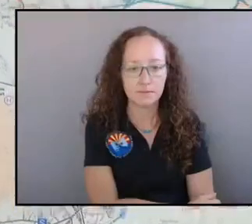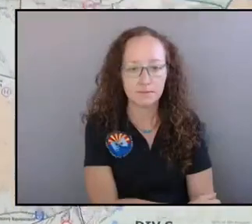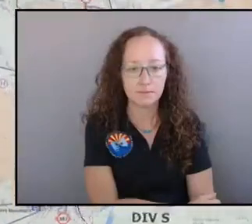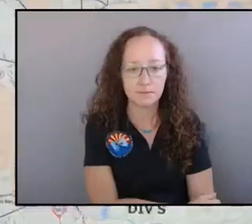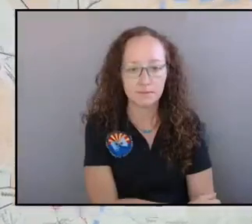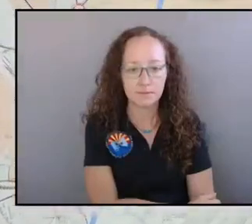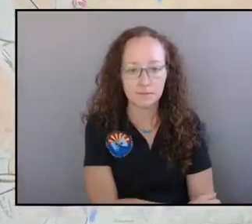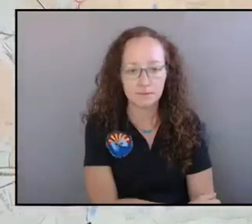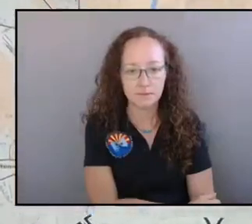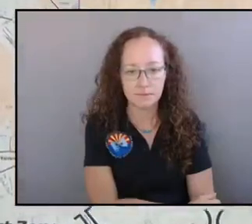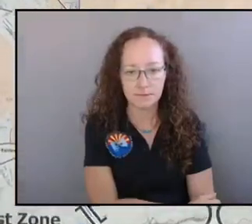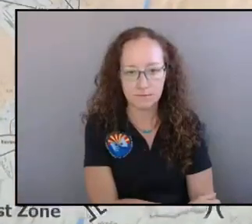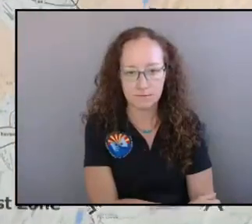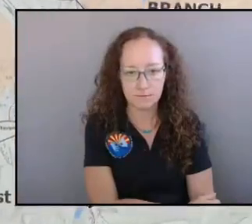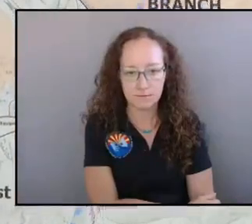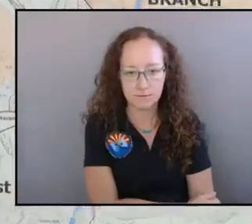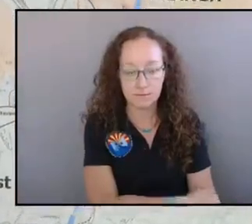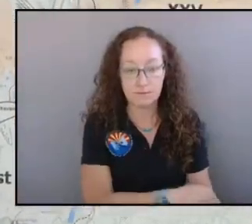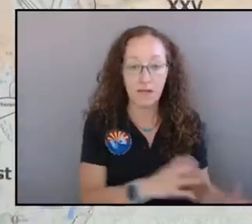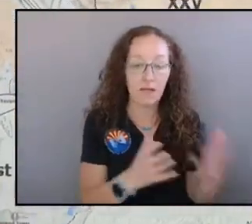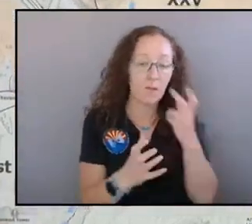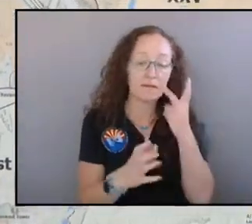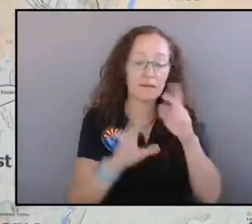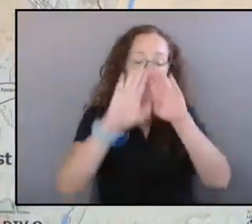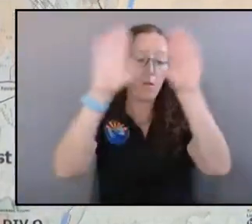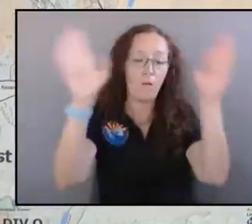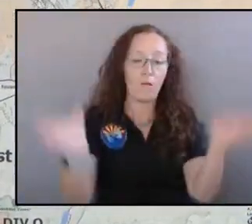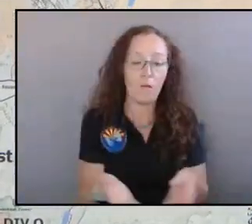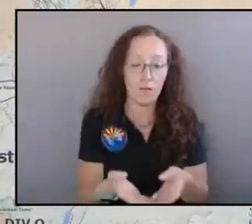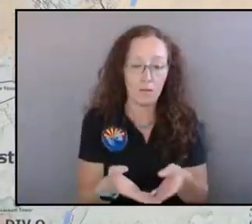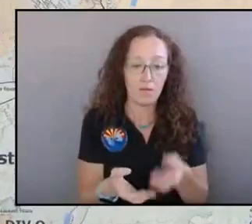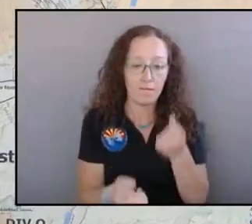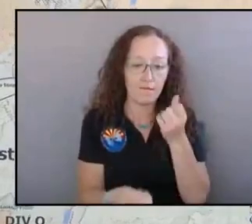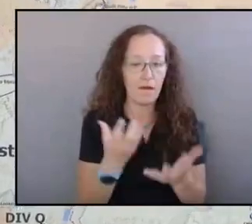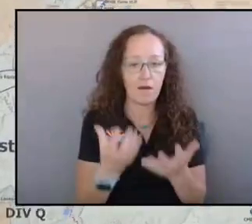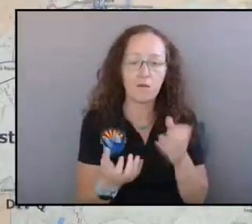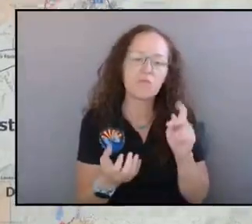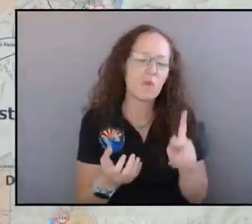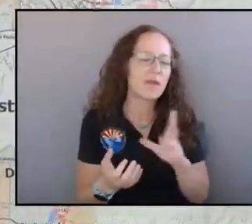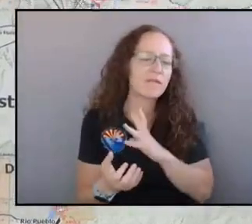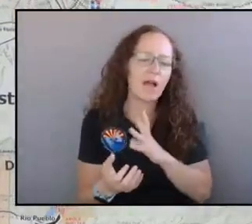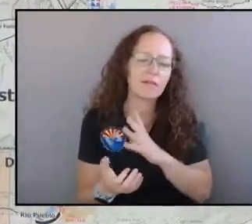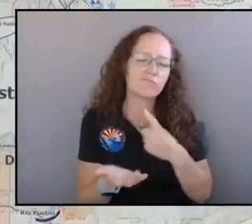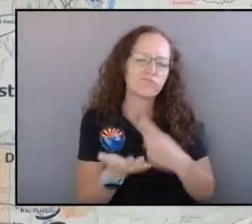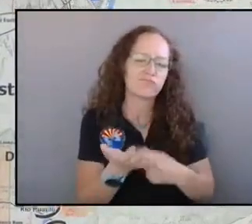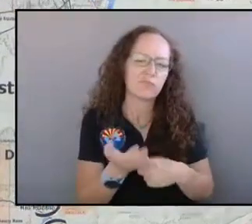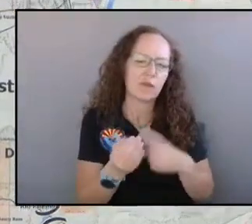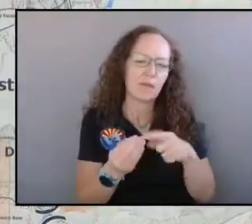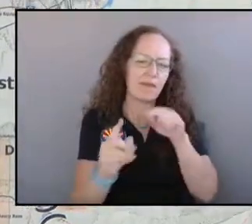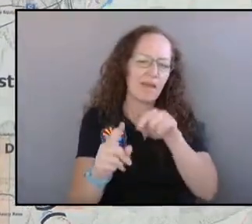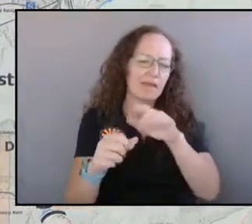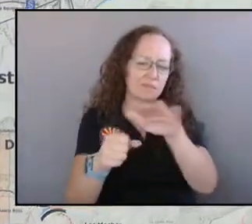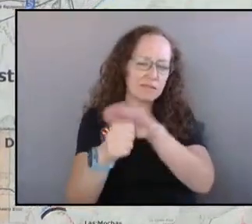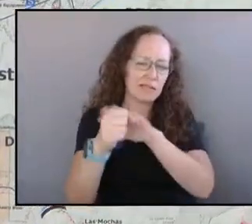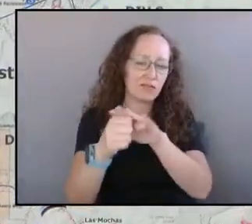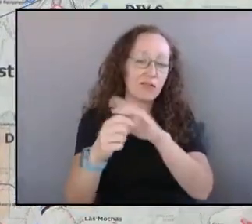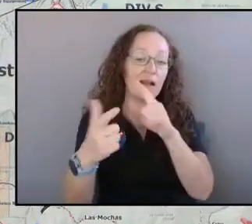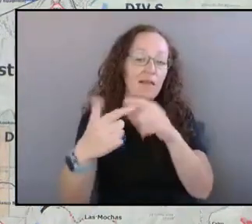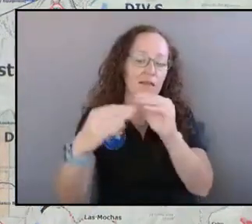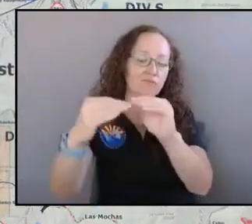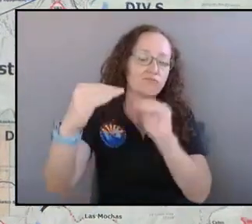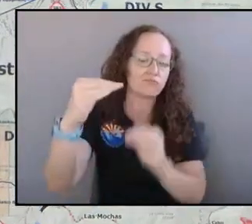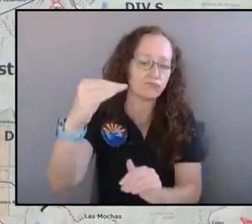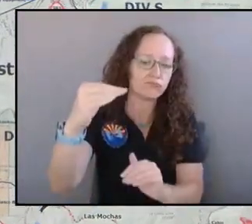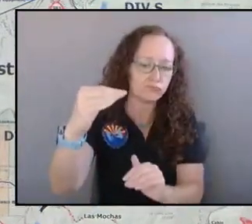Can we get one of the entire fire? Okay, we'll just talk to this portion of the map for right now, but I will need to talk to the entire fire.